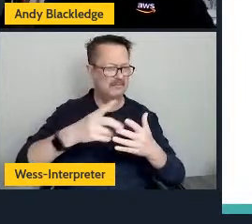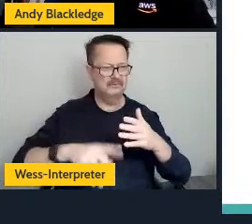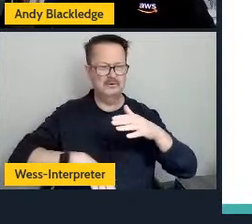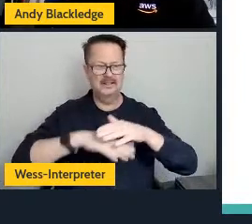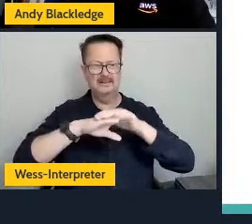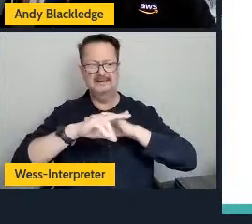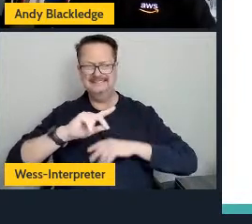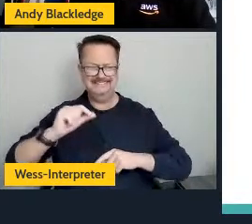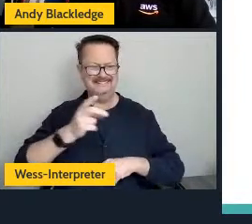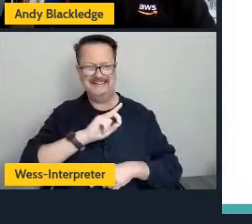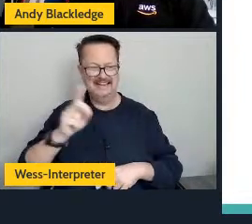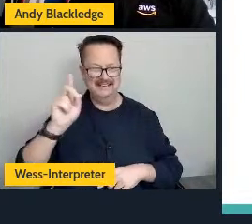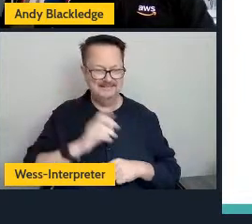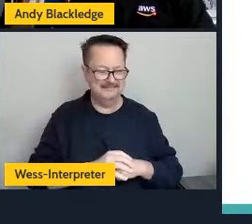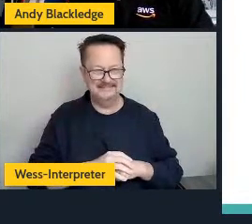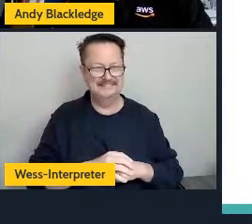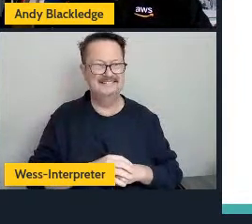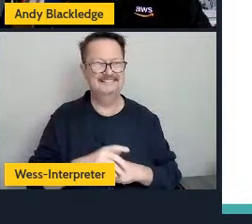damn.